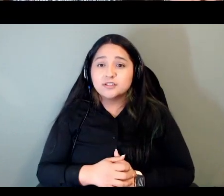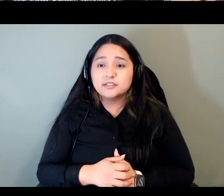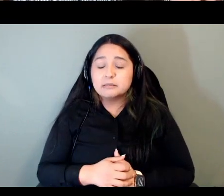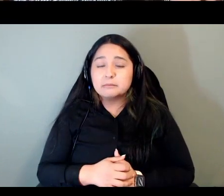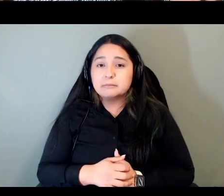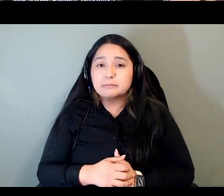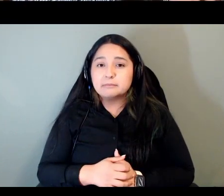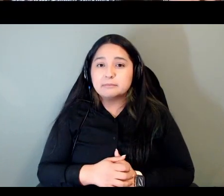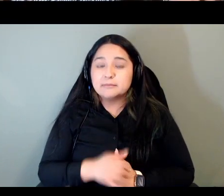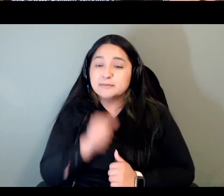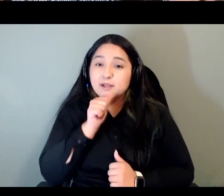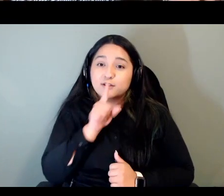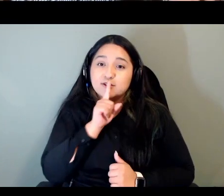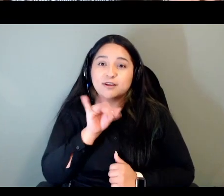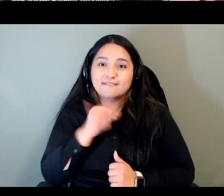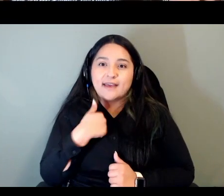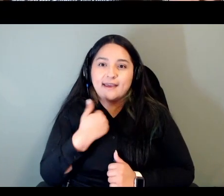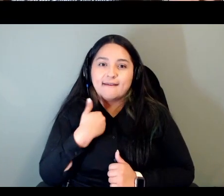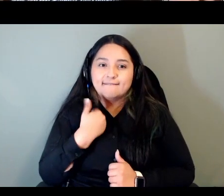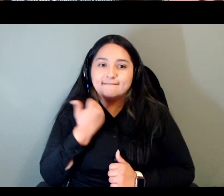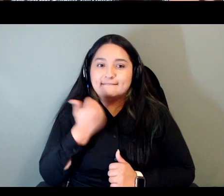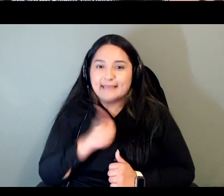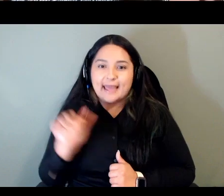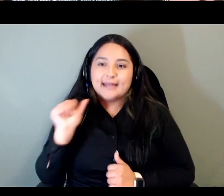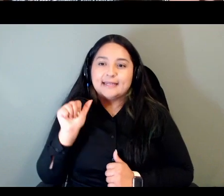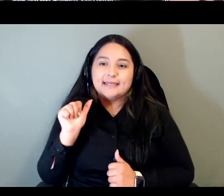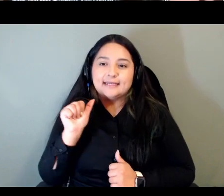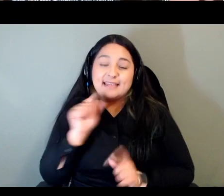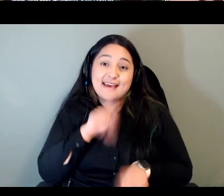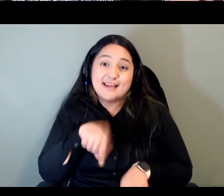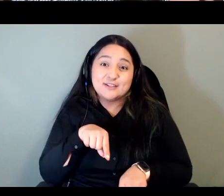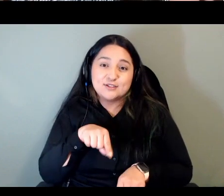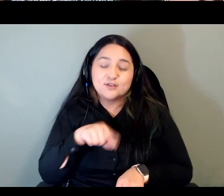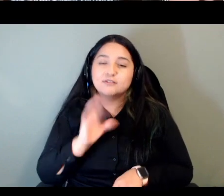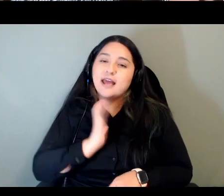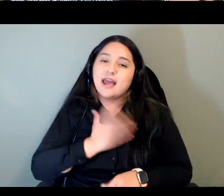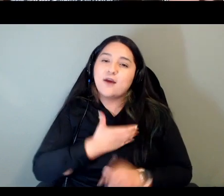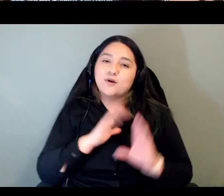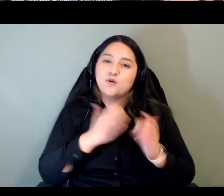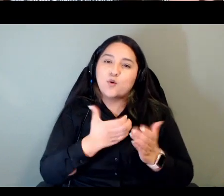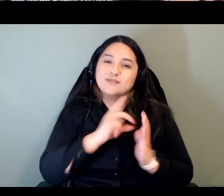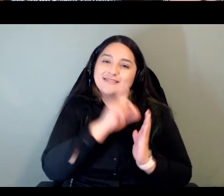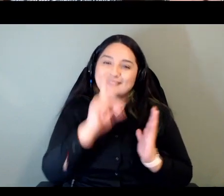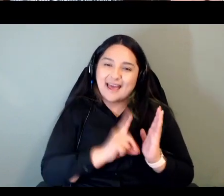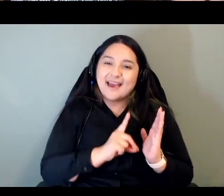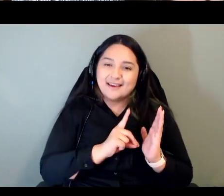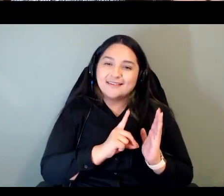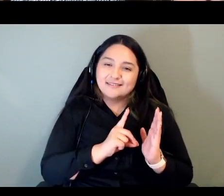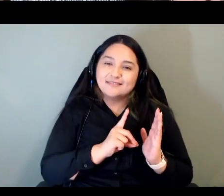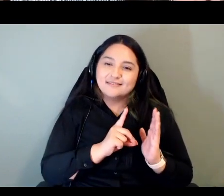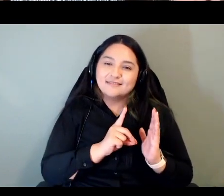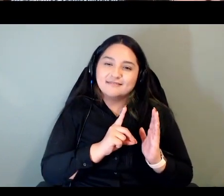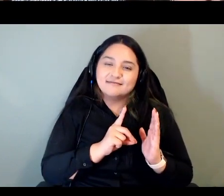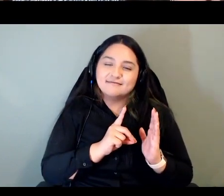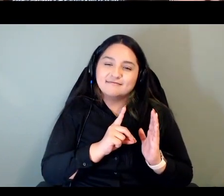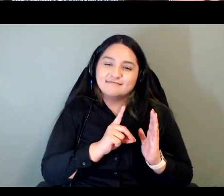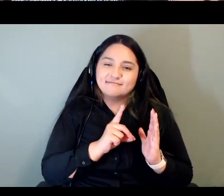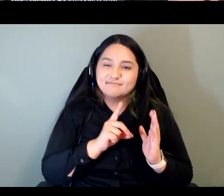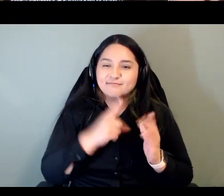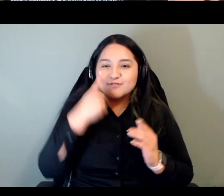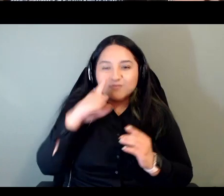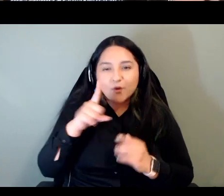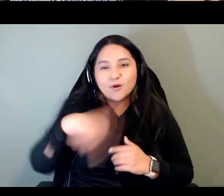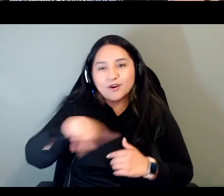I, have any concrete answers. Like we designed our course sort of aimed at beginning learners that are,